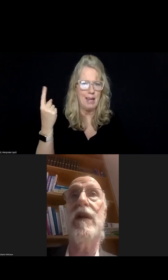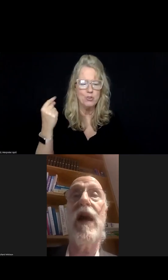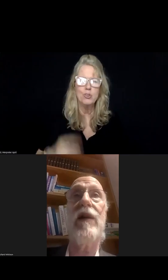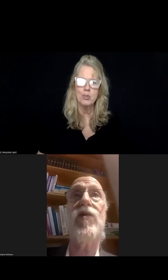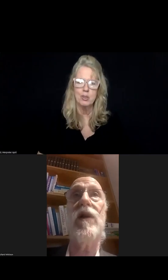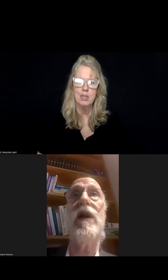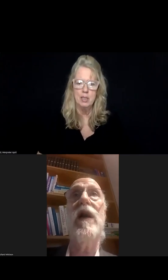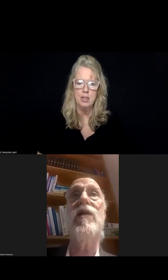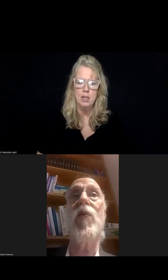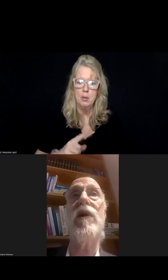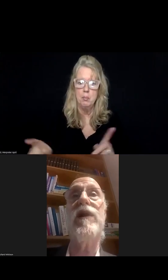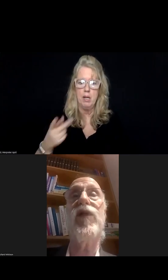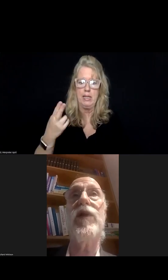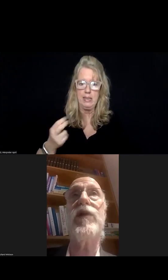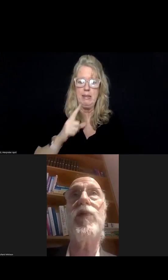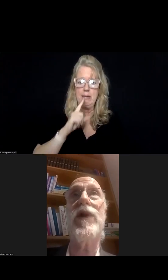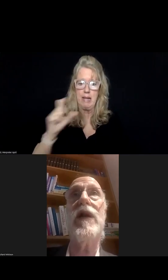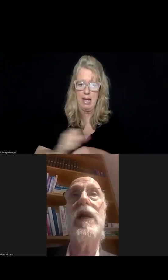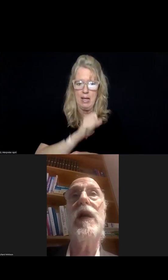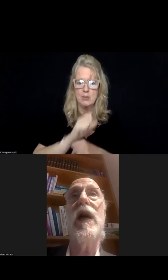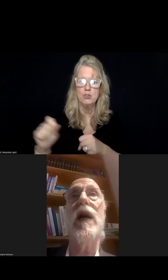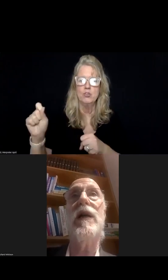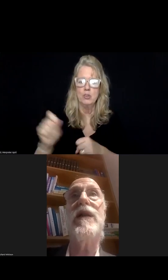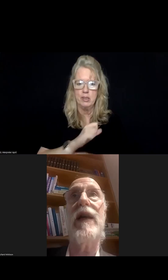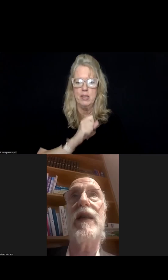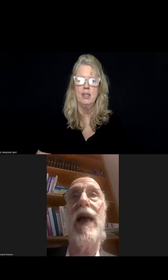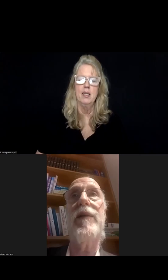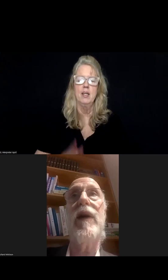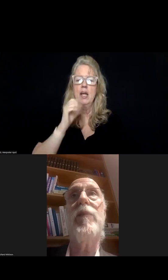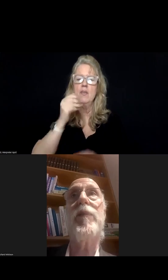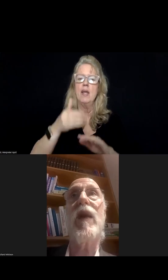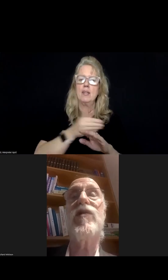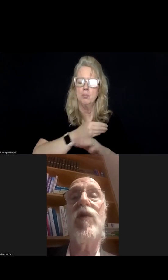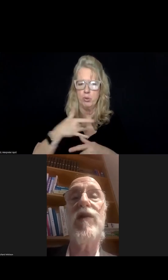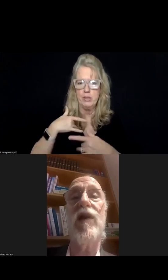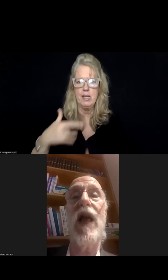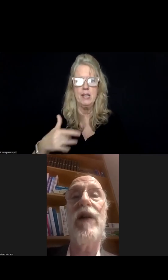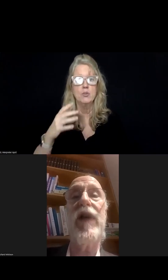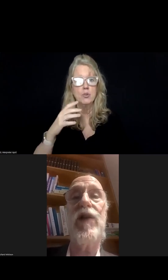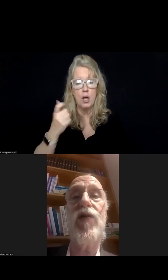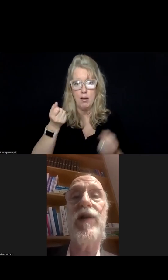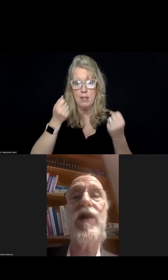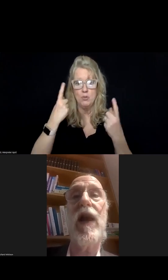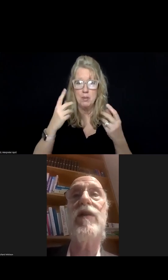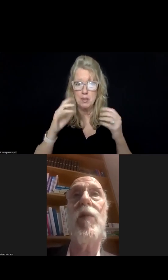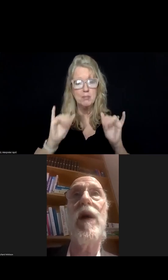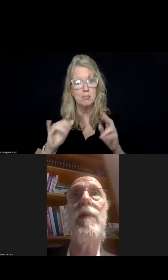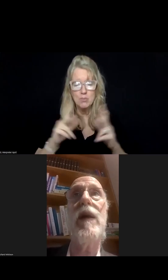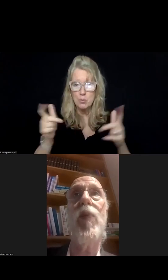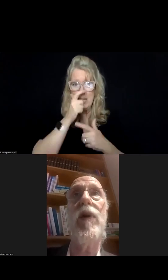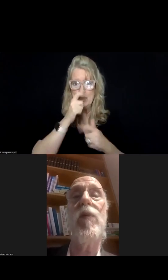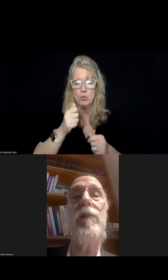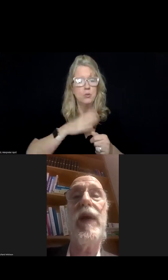But he actually, his work in this field is predated that. So there's a lot of interest. And so